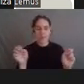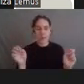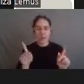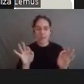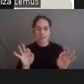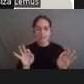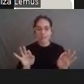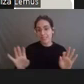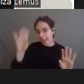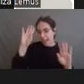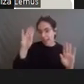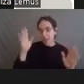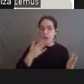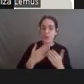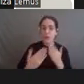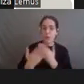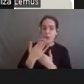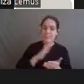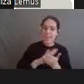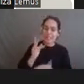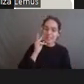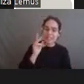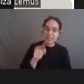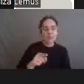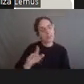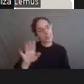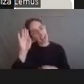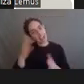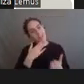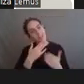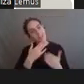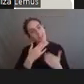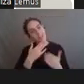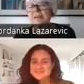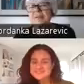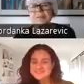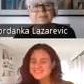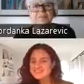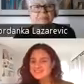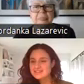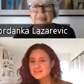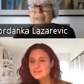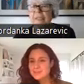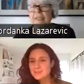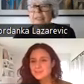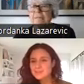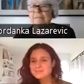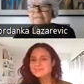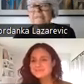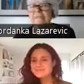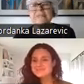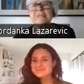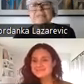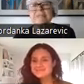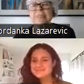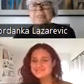Okay. Hello, good morning, nice to see you. Hi, good morning, nice to see you too. Thank you for being a part of the exhibition here at